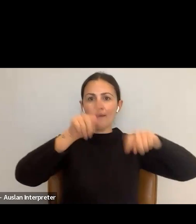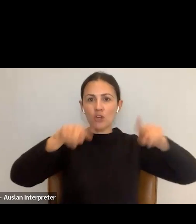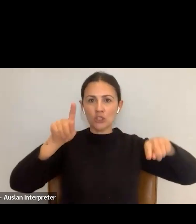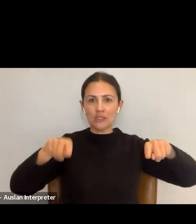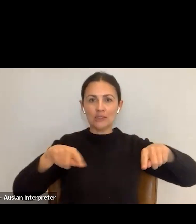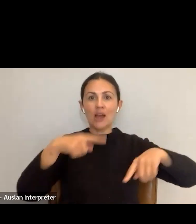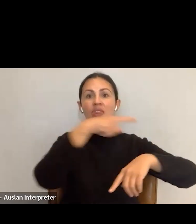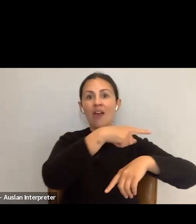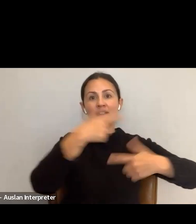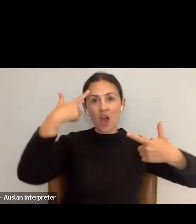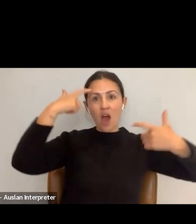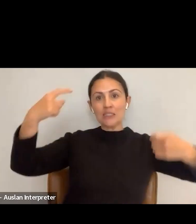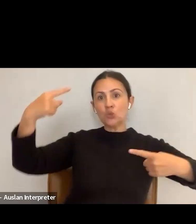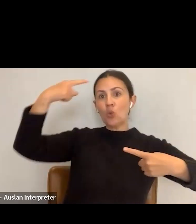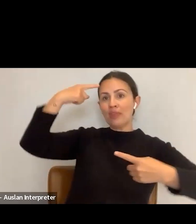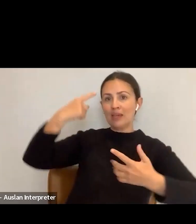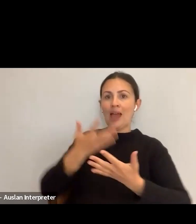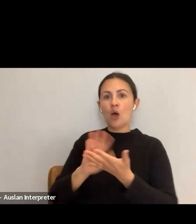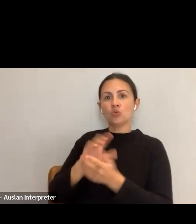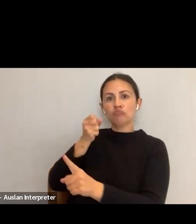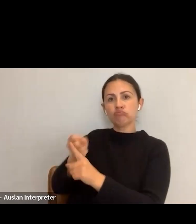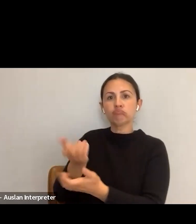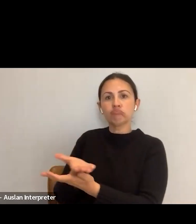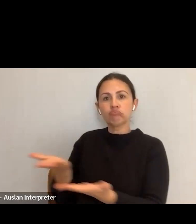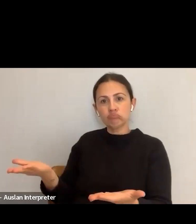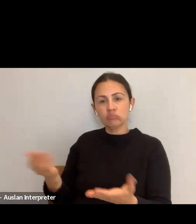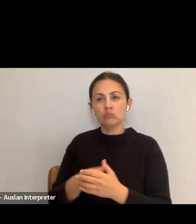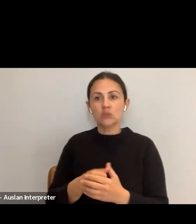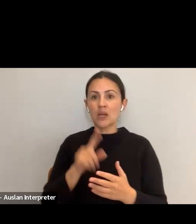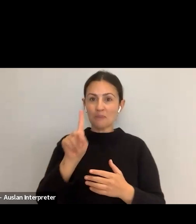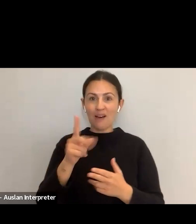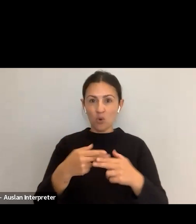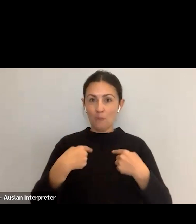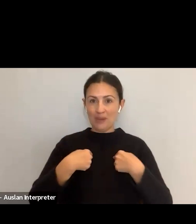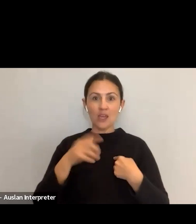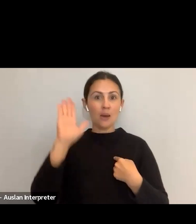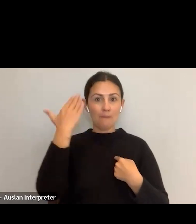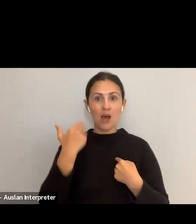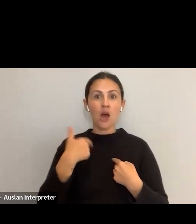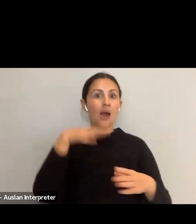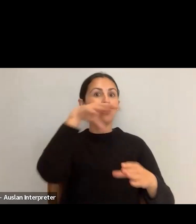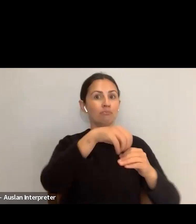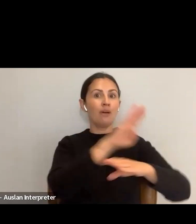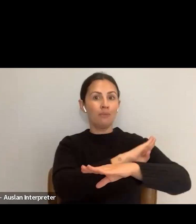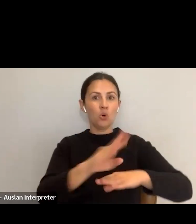benefit. But when you're the sole person on that organization or board and you do feel isolated,